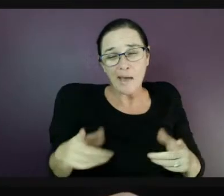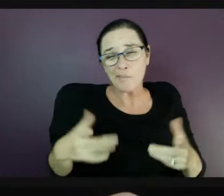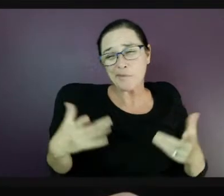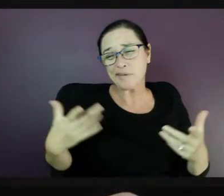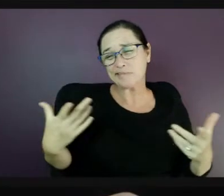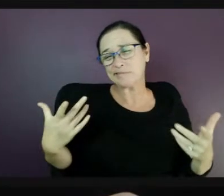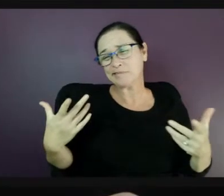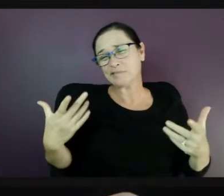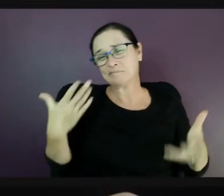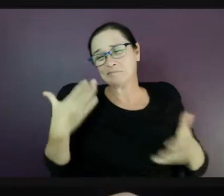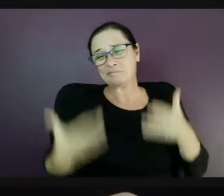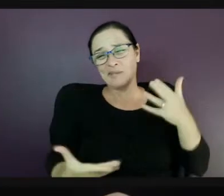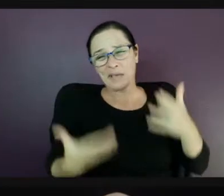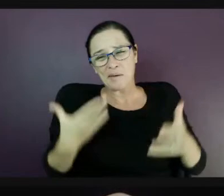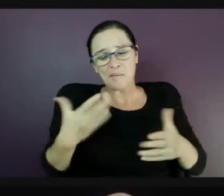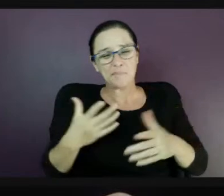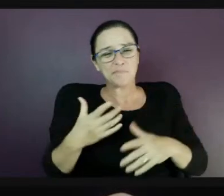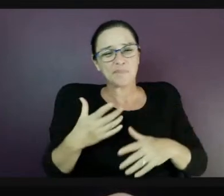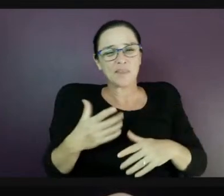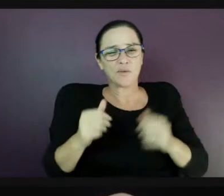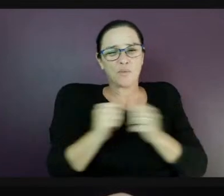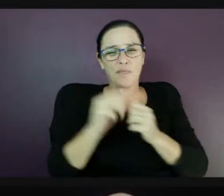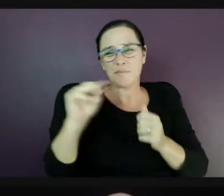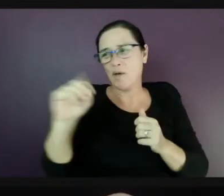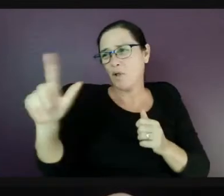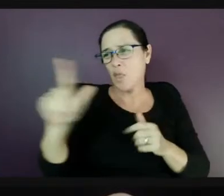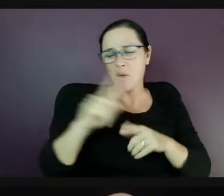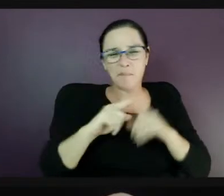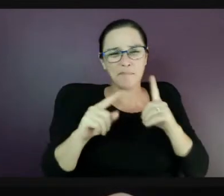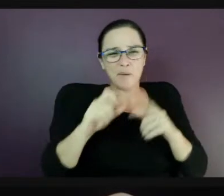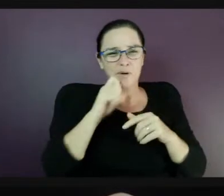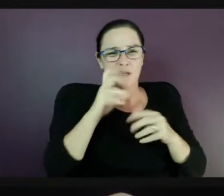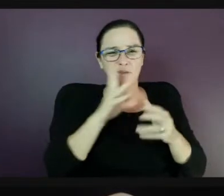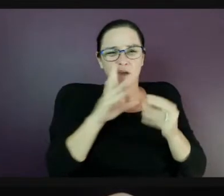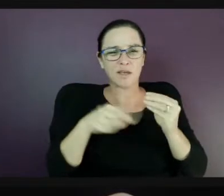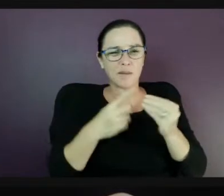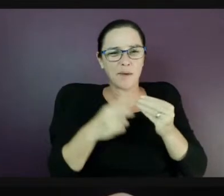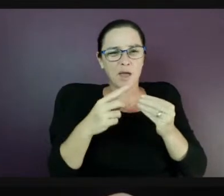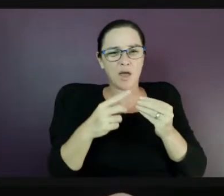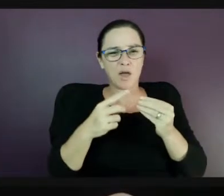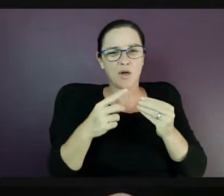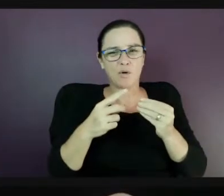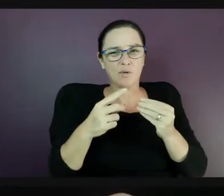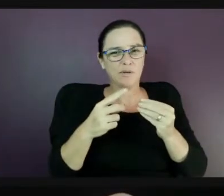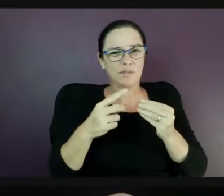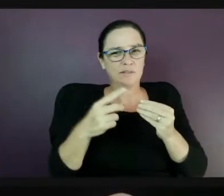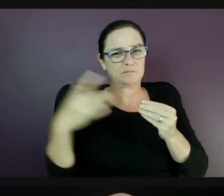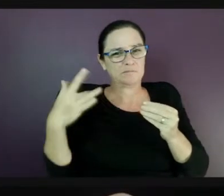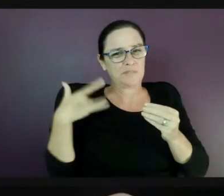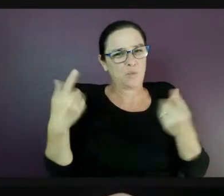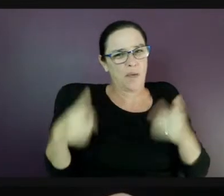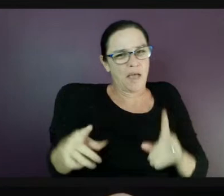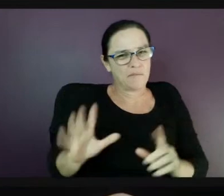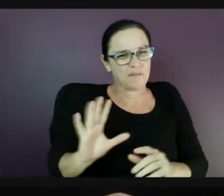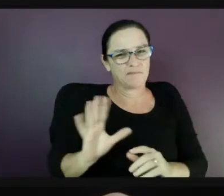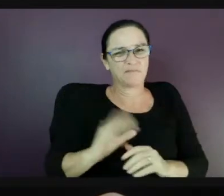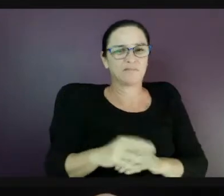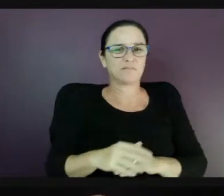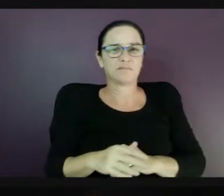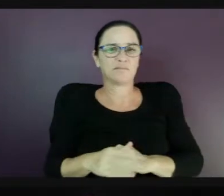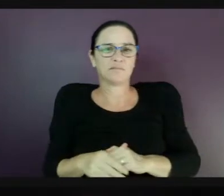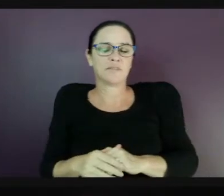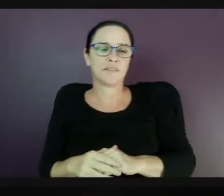or other volcanoes, that could happen, but then we're not talking about being very, very likely either, right? So